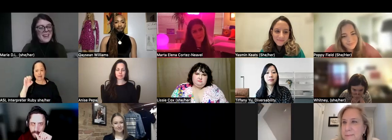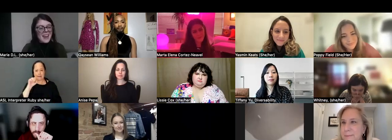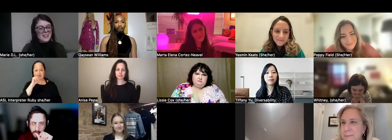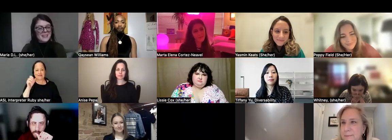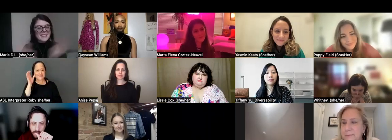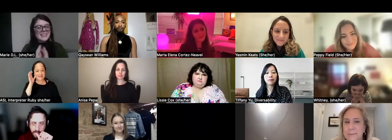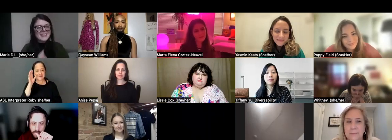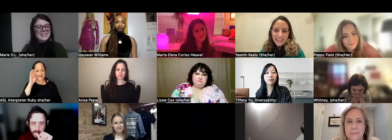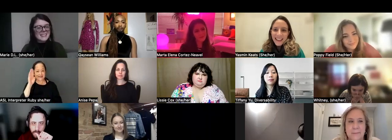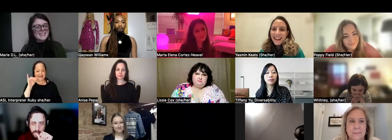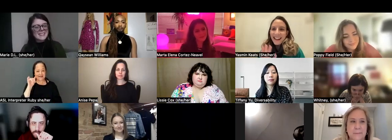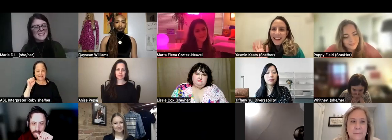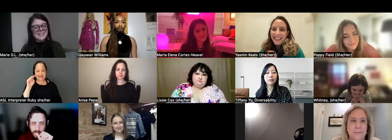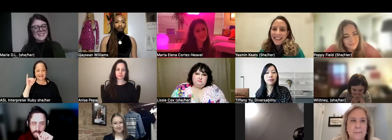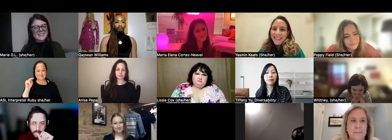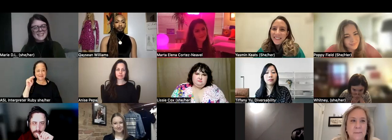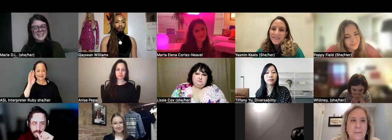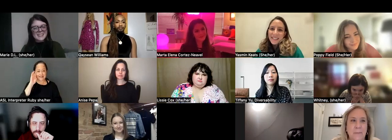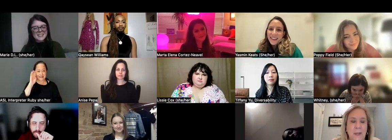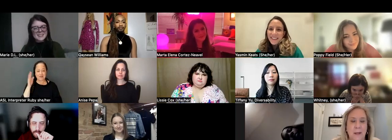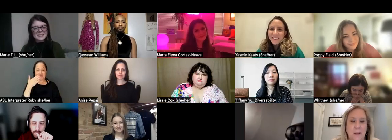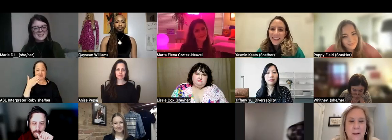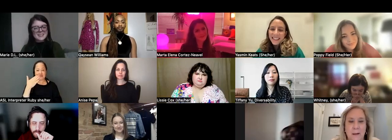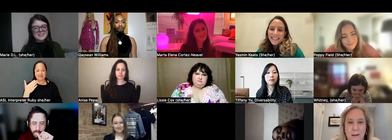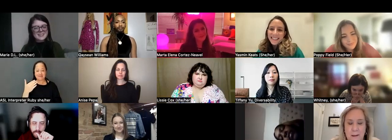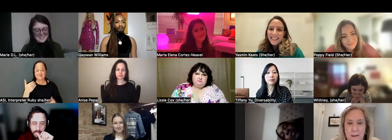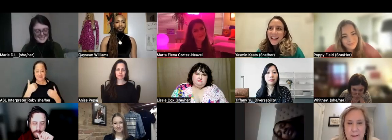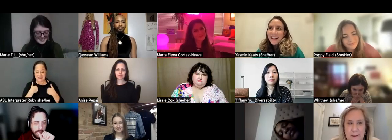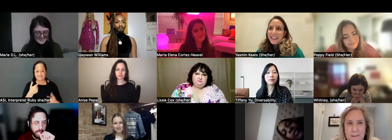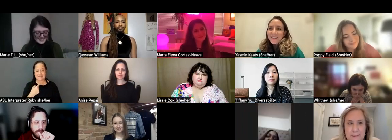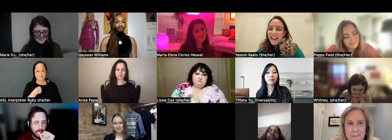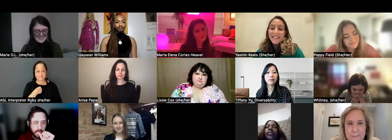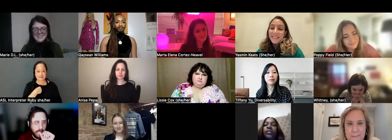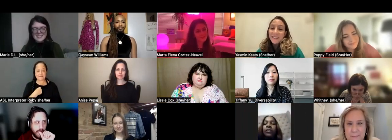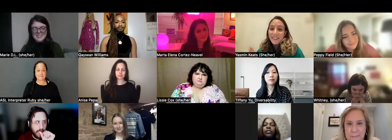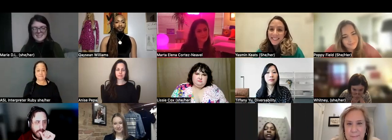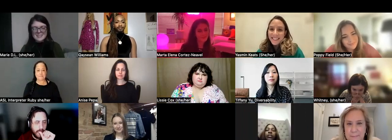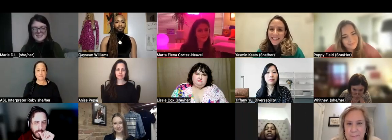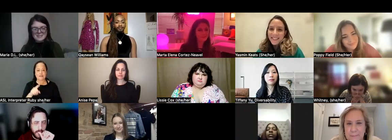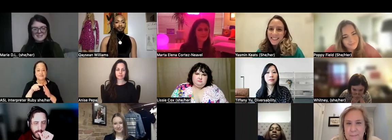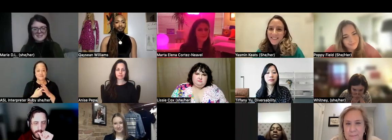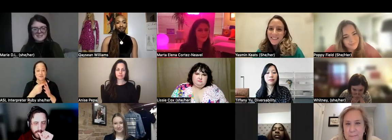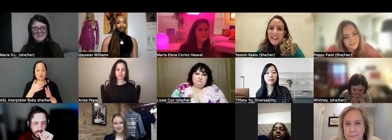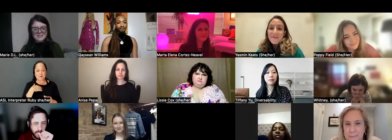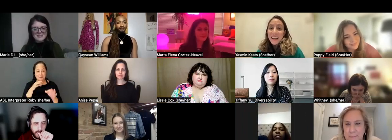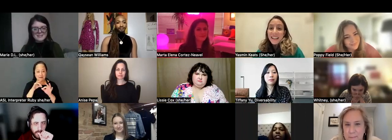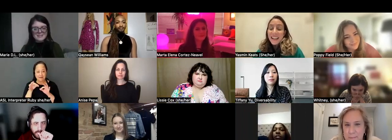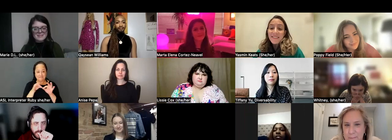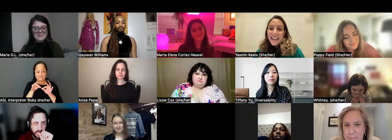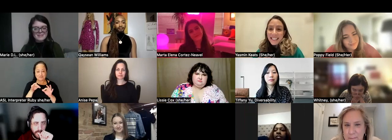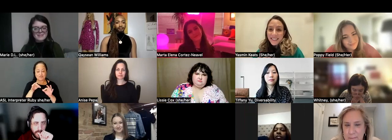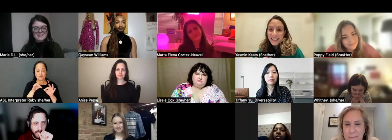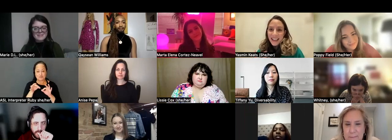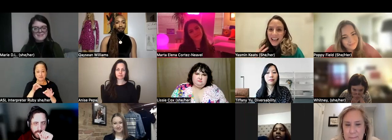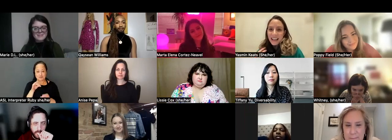Hi, Yasmin. Hi, thank you very much for having me. I'll start with my image description. My name